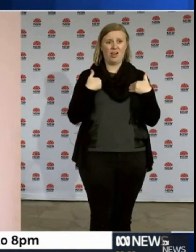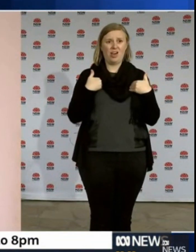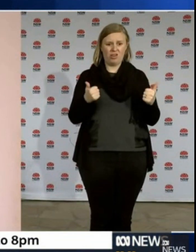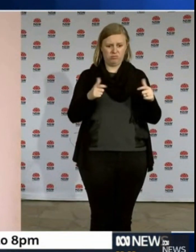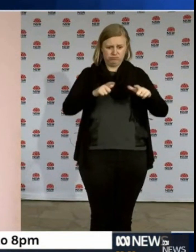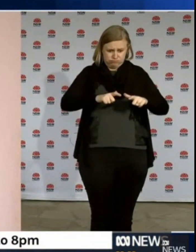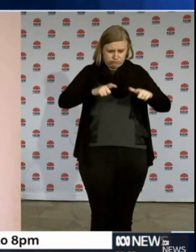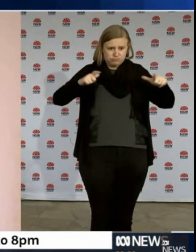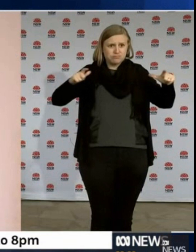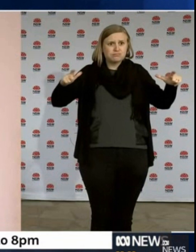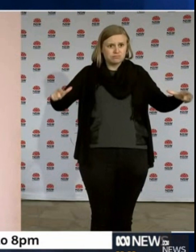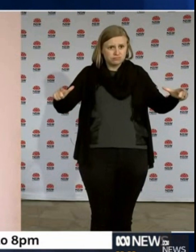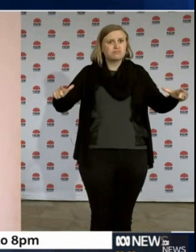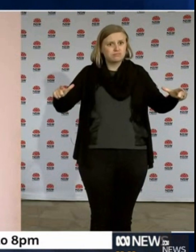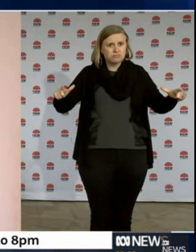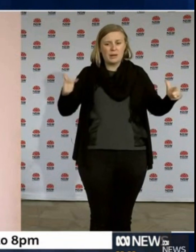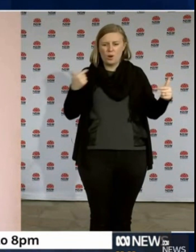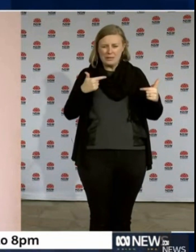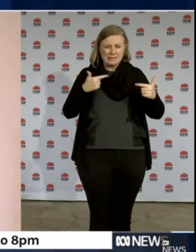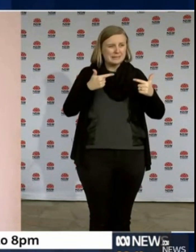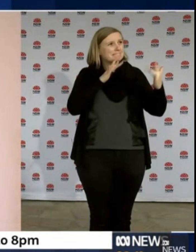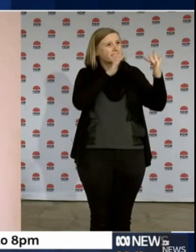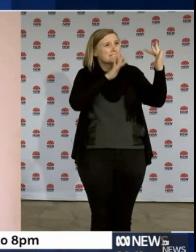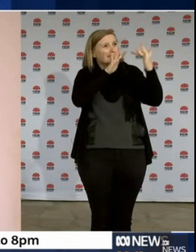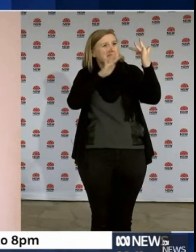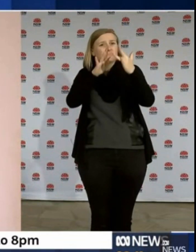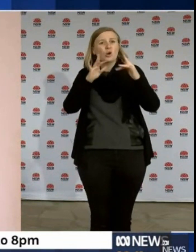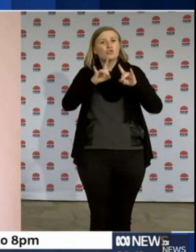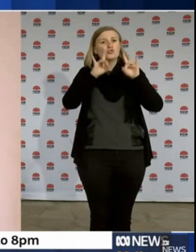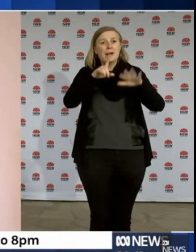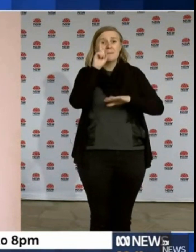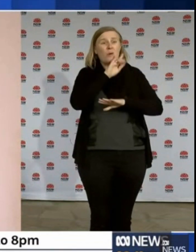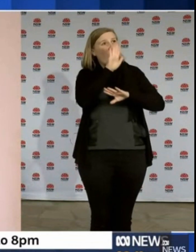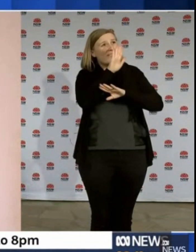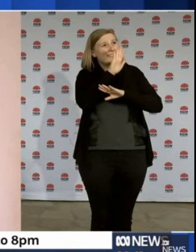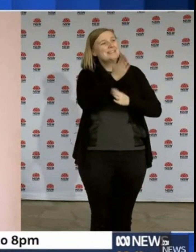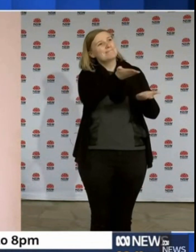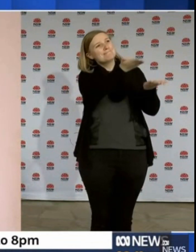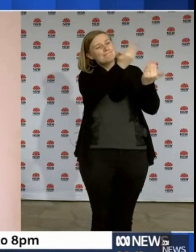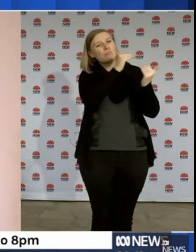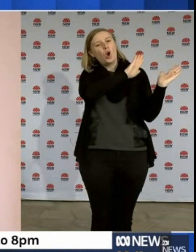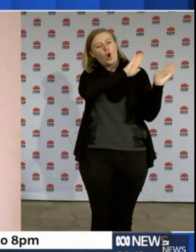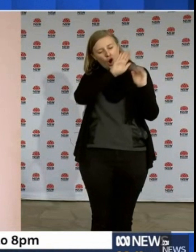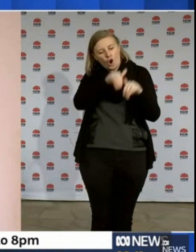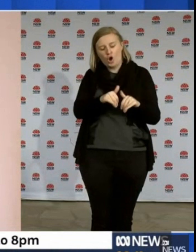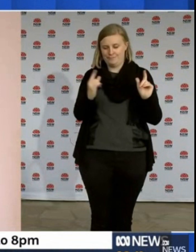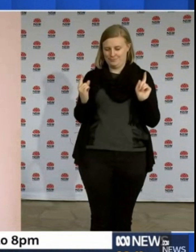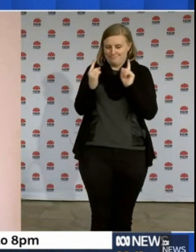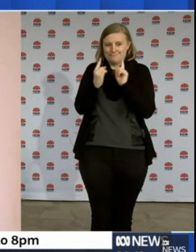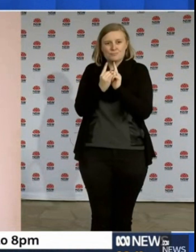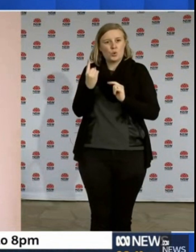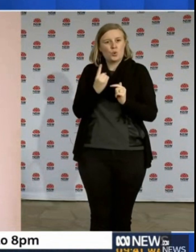system, bringing in thousands and thousands of Aussies, reuniting them back home with their loved ones every single week.